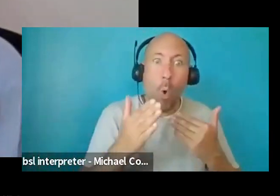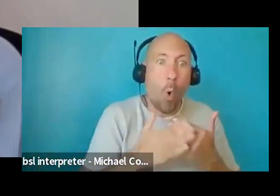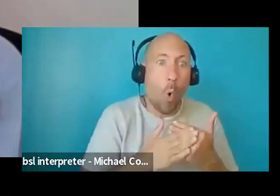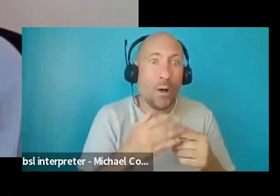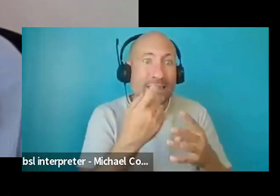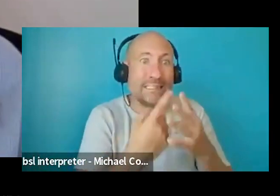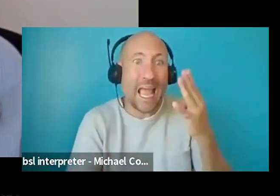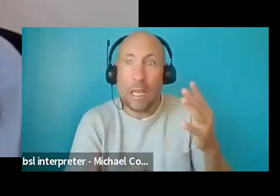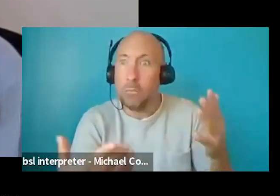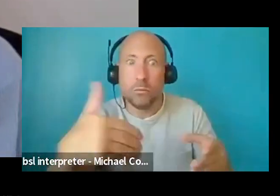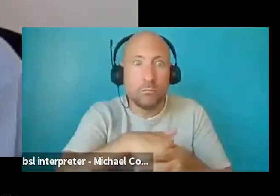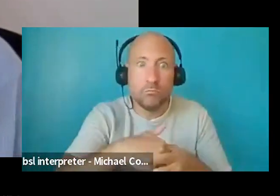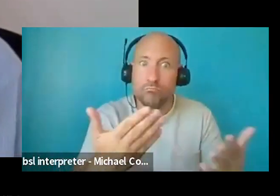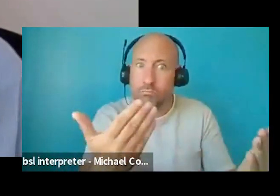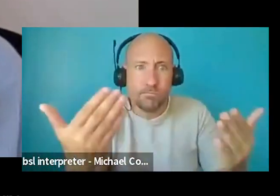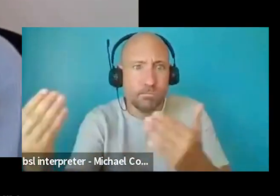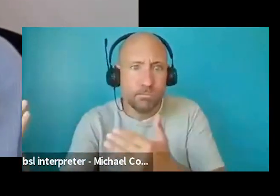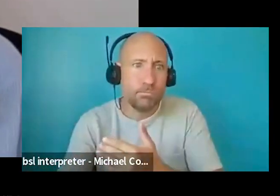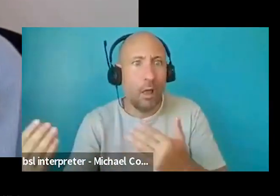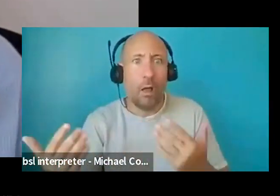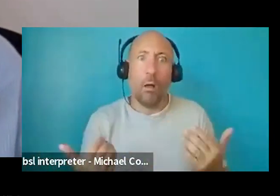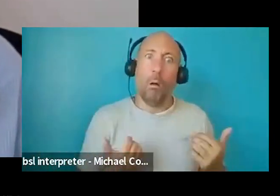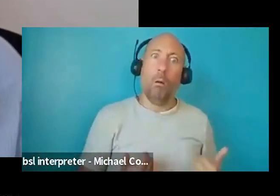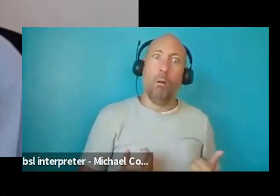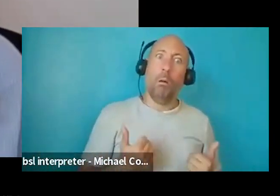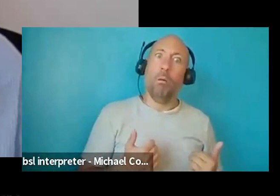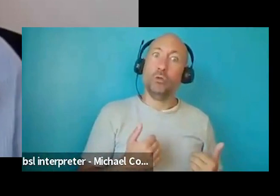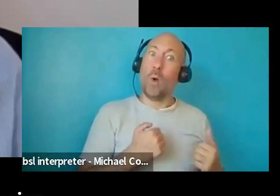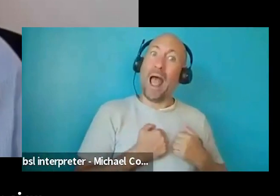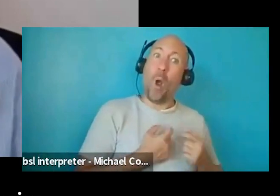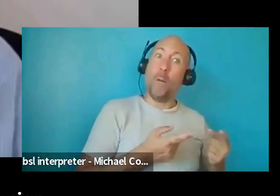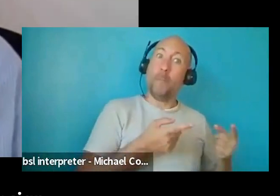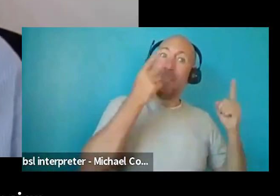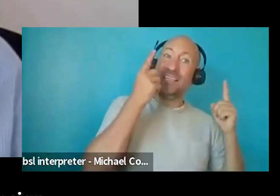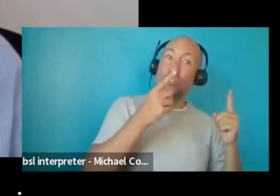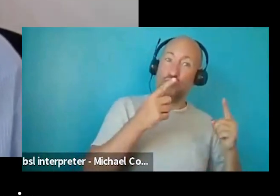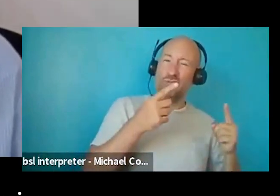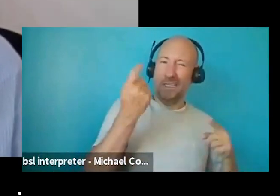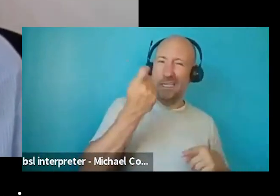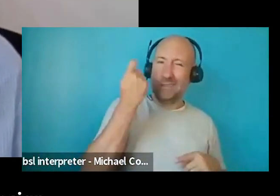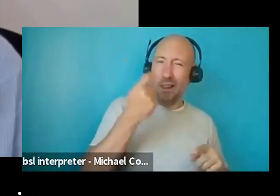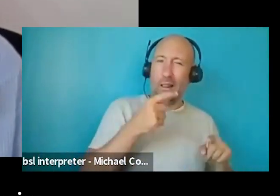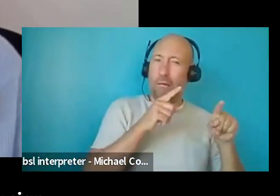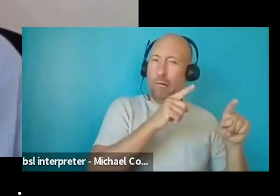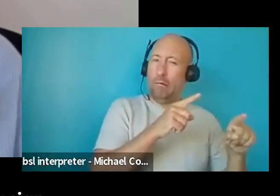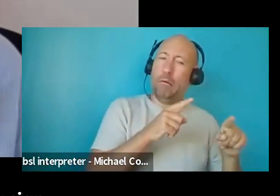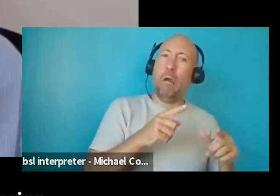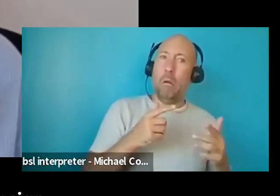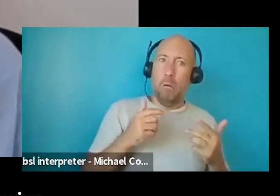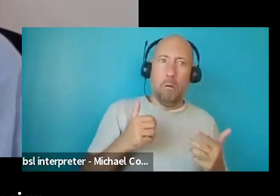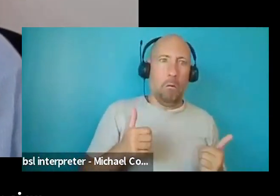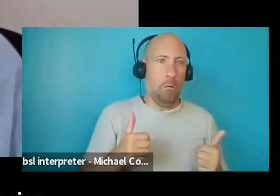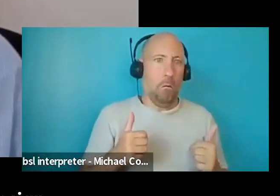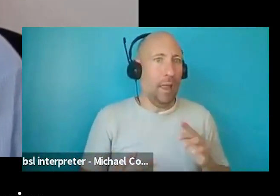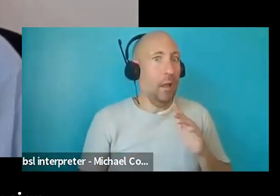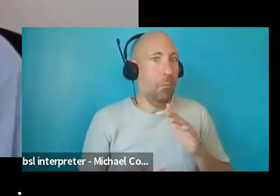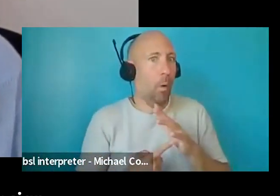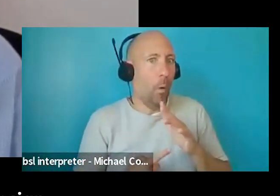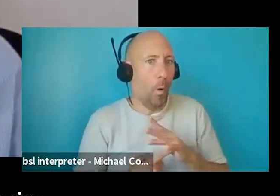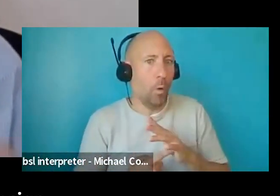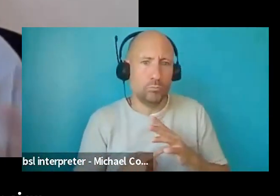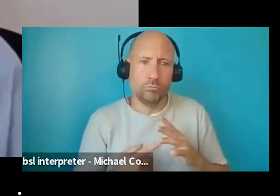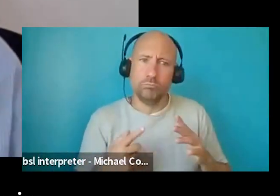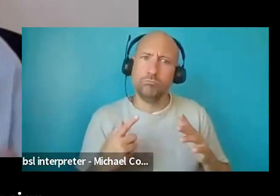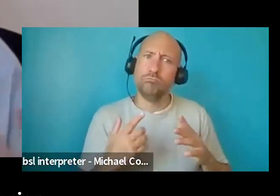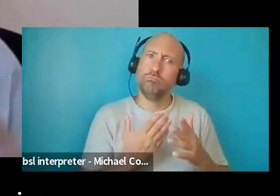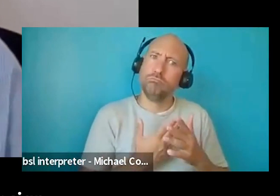means that for our ministry, it was very important to give a